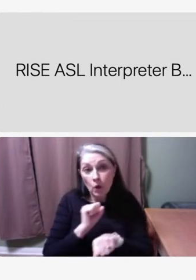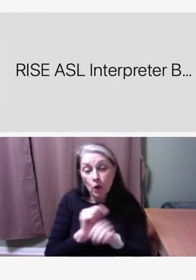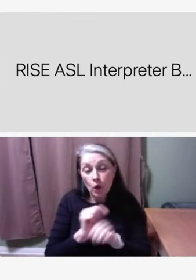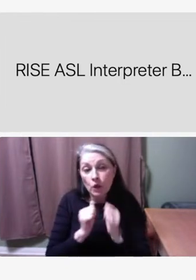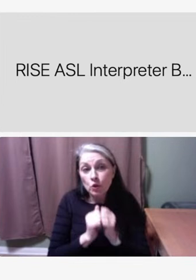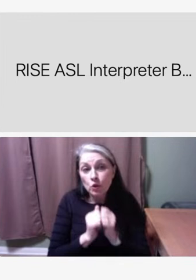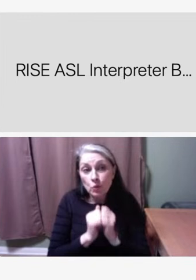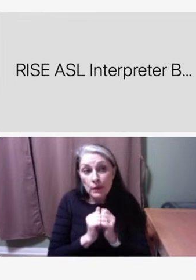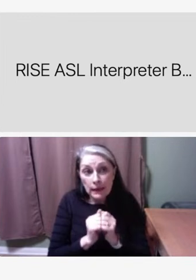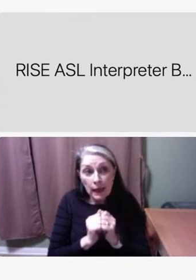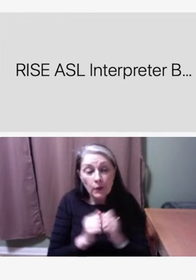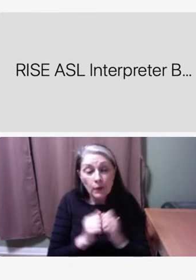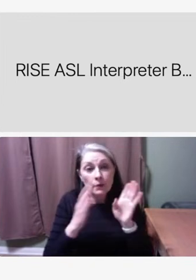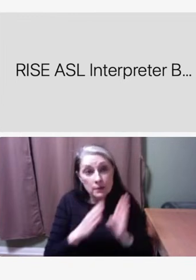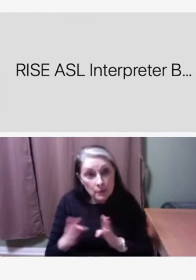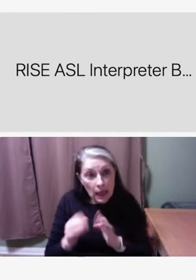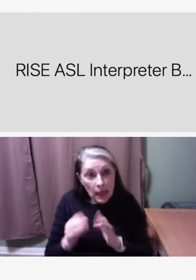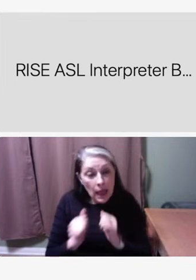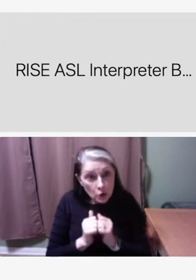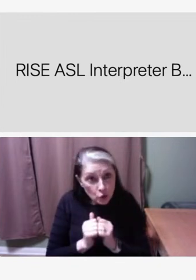together. Let's